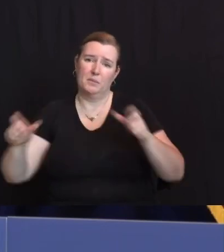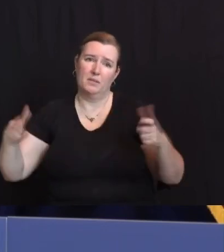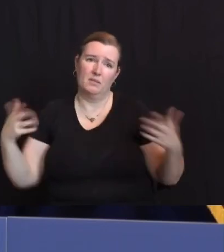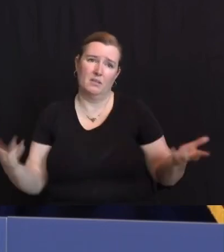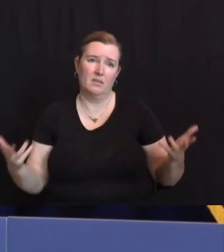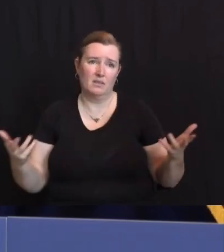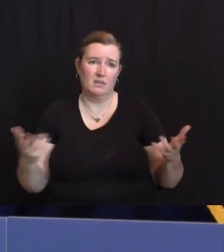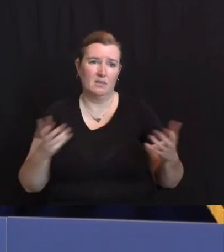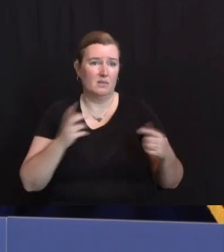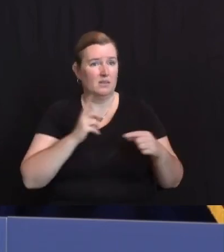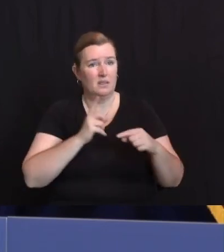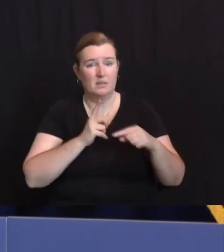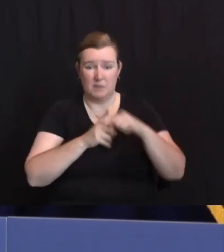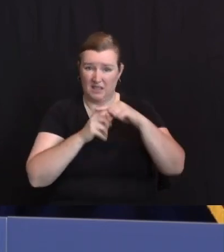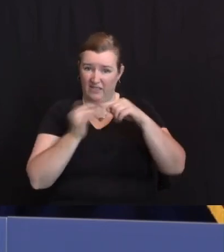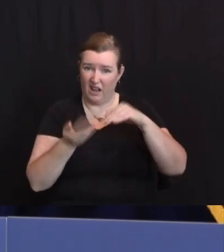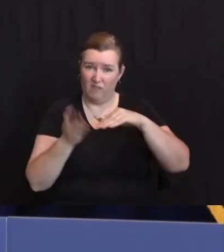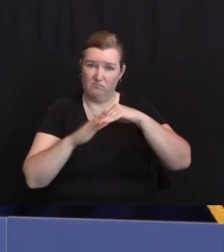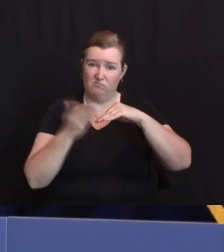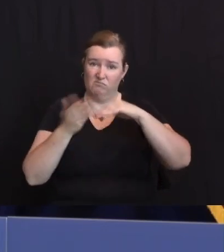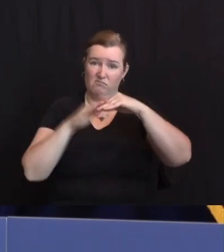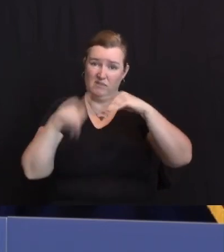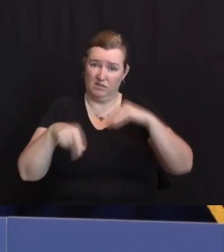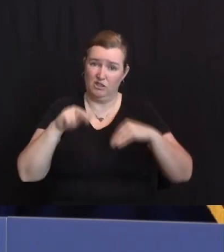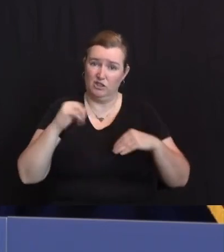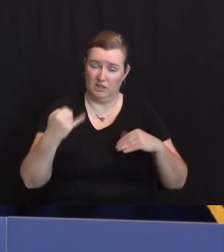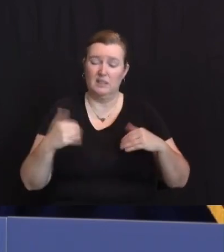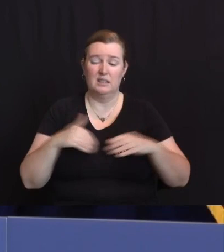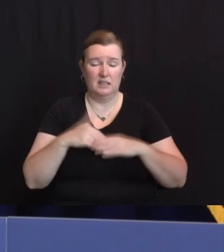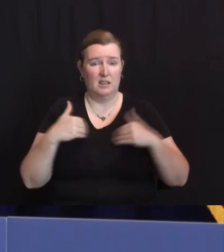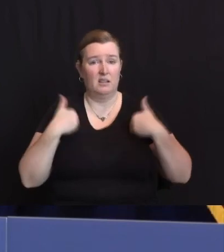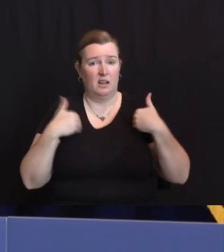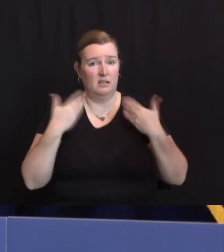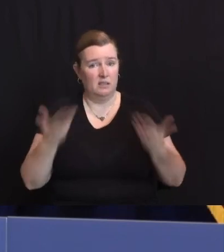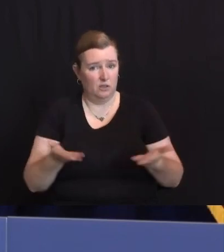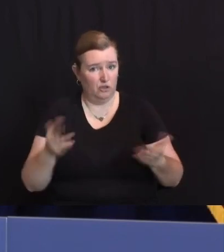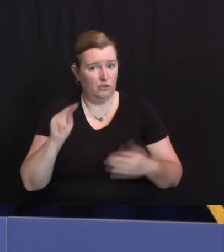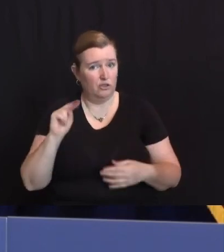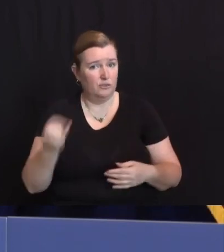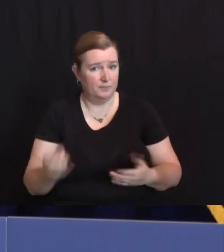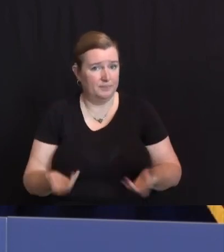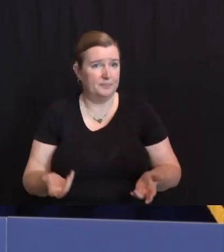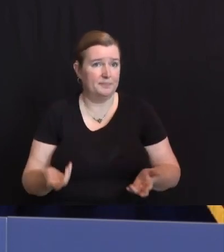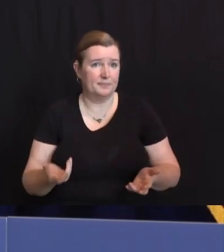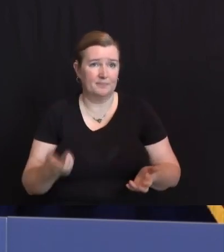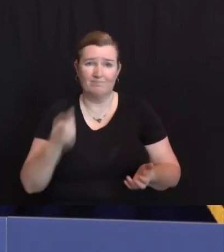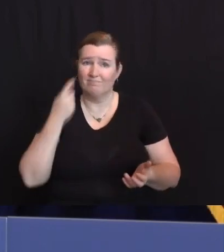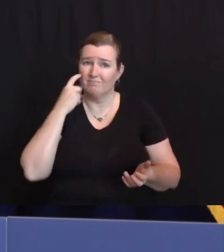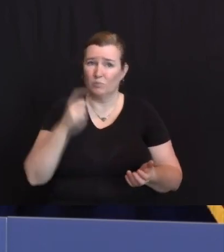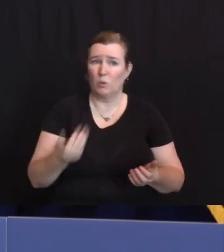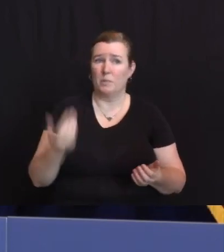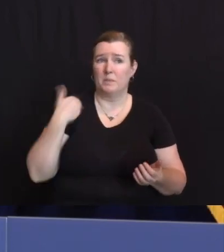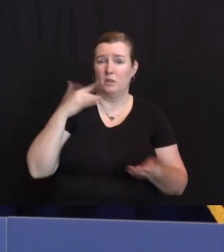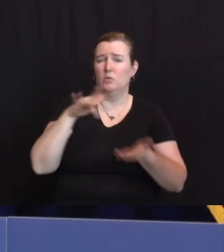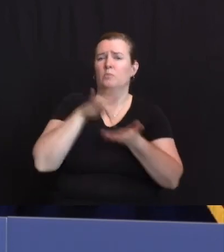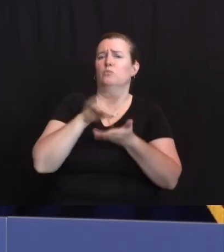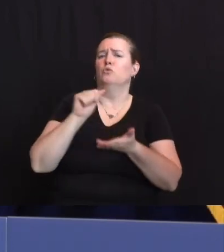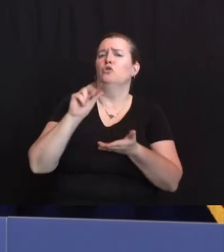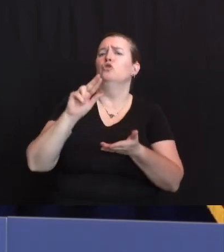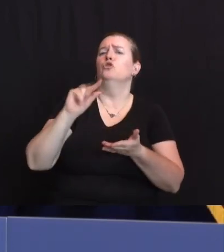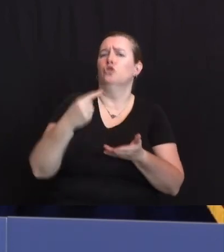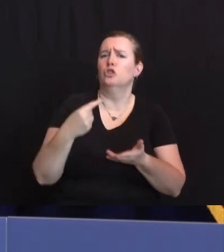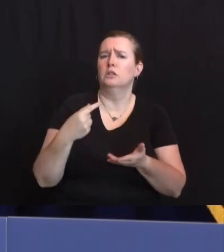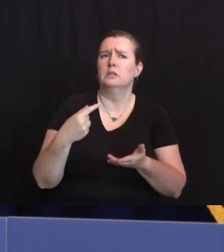increase substantially among our youth. Around the middle of August, the percent positivity